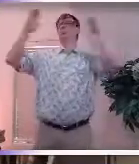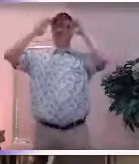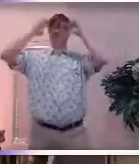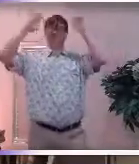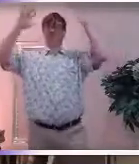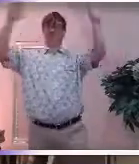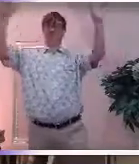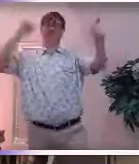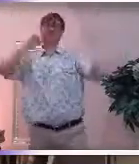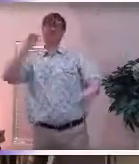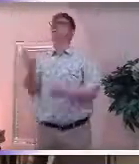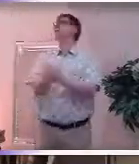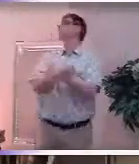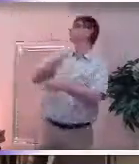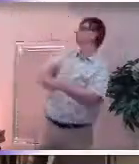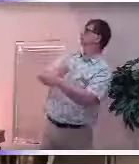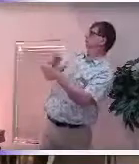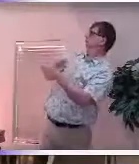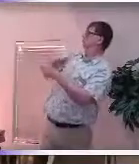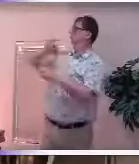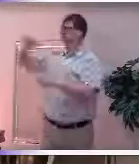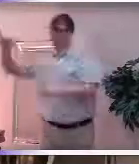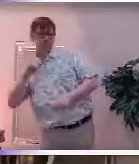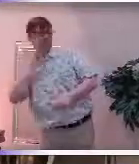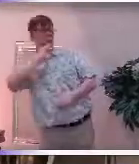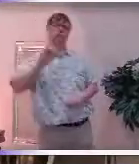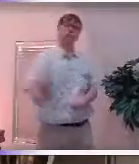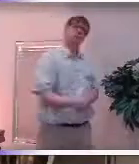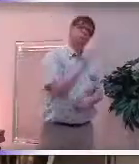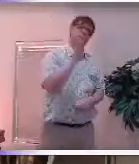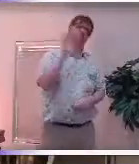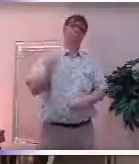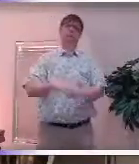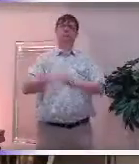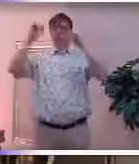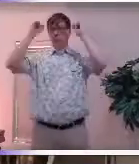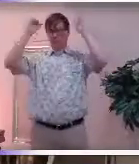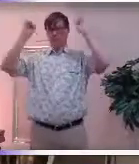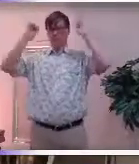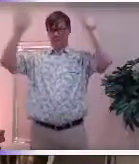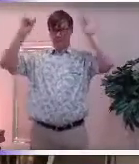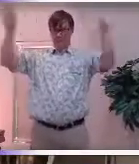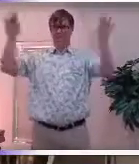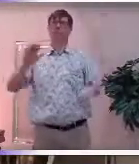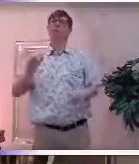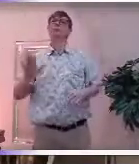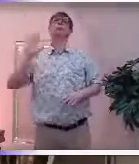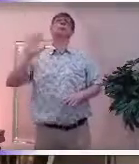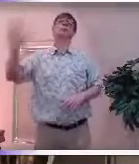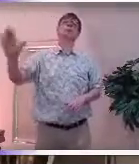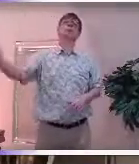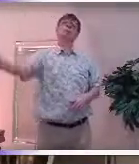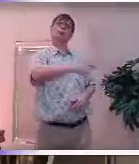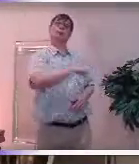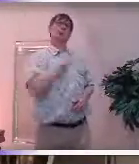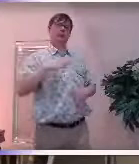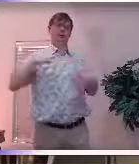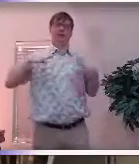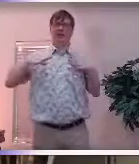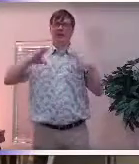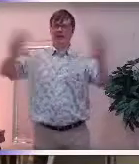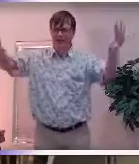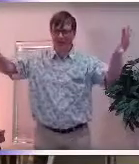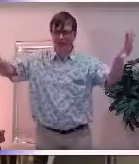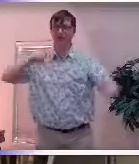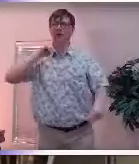resilience, creativity. And it's just really, truly a miracle that we're alive.